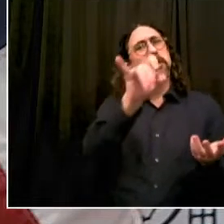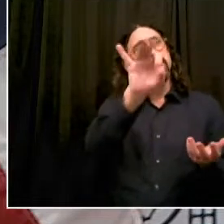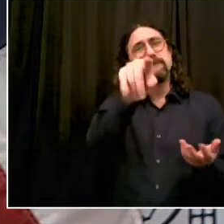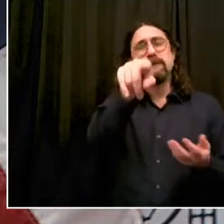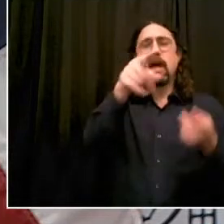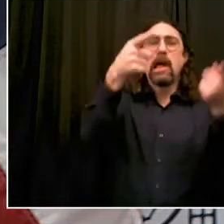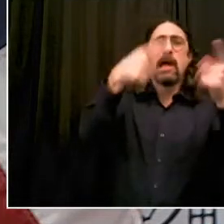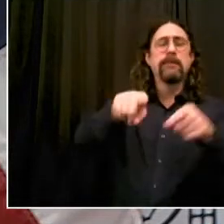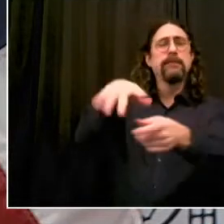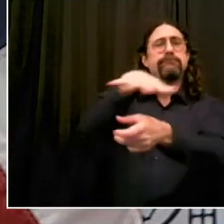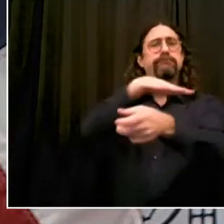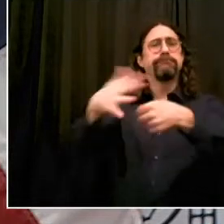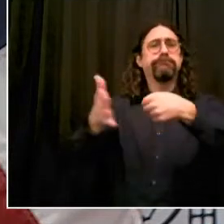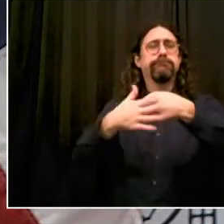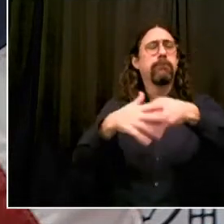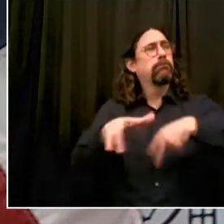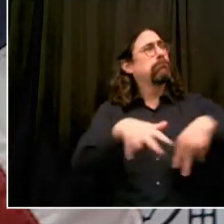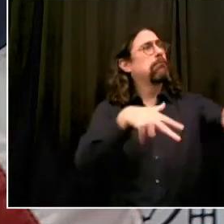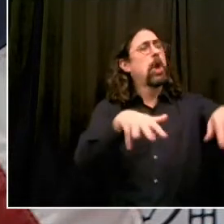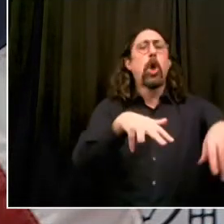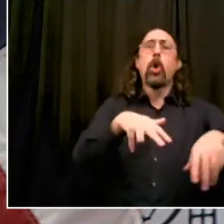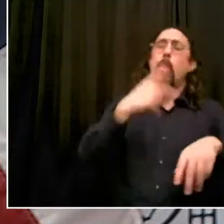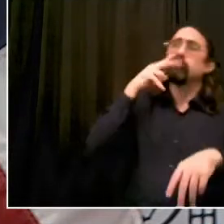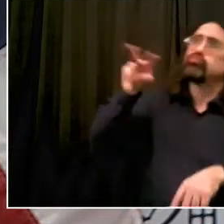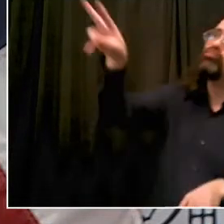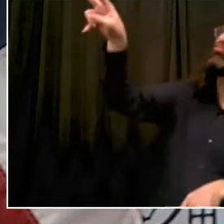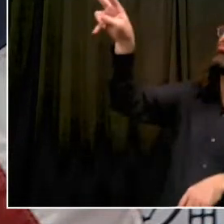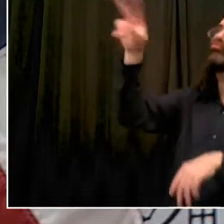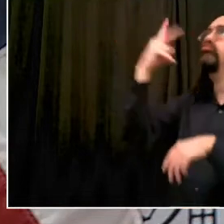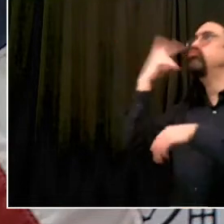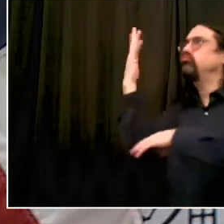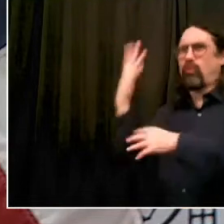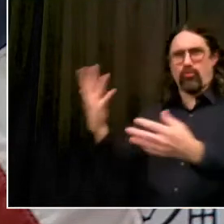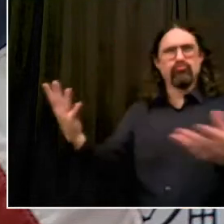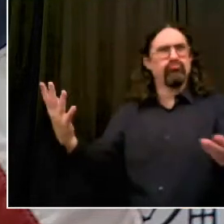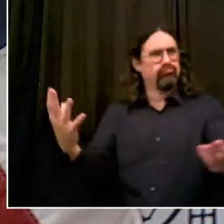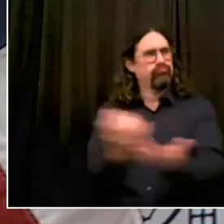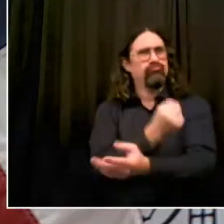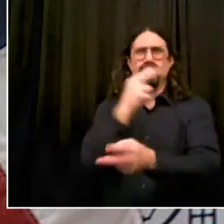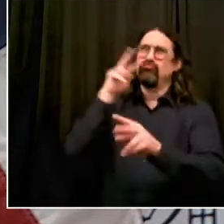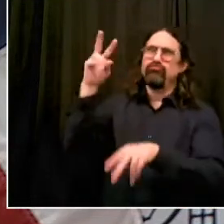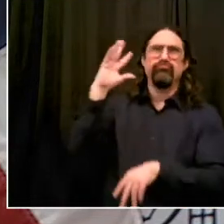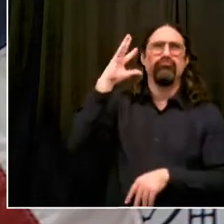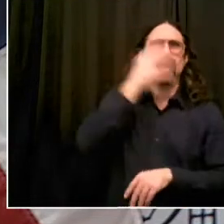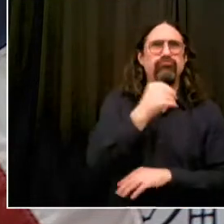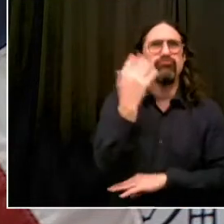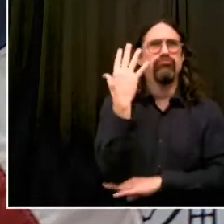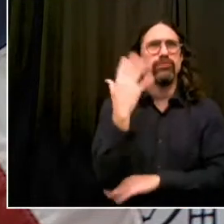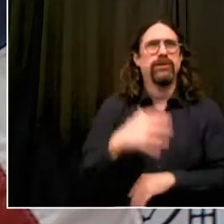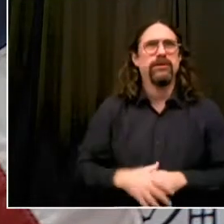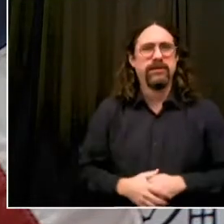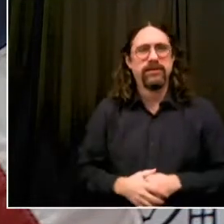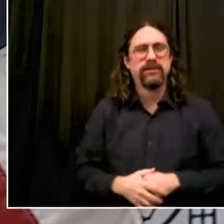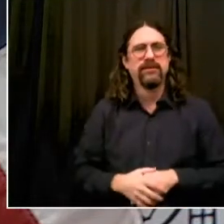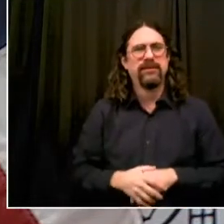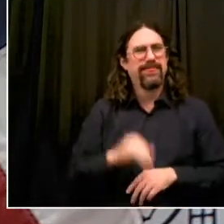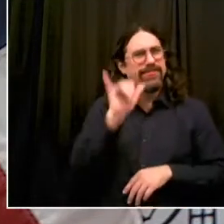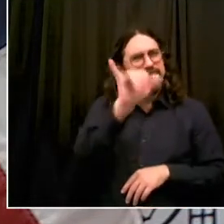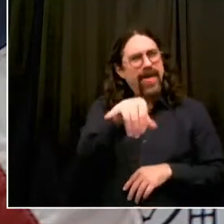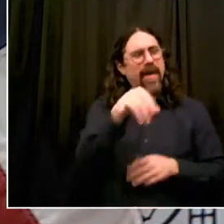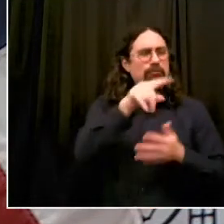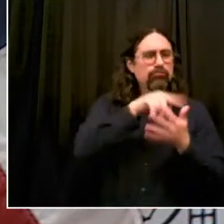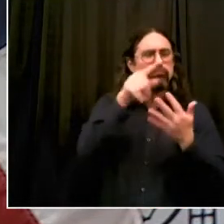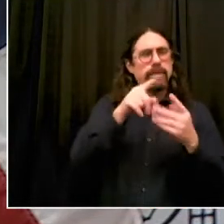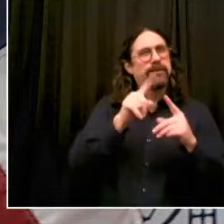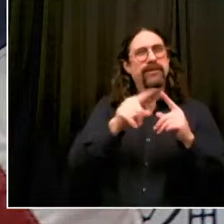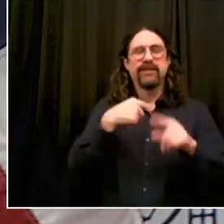again, it's just not like holidays we've gone through before. Let's get through 2020. Let's turn the page. In 2021, we can all